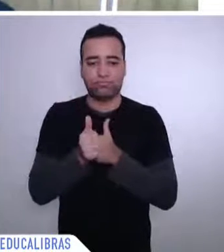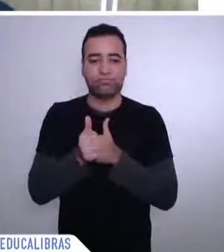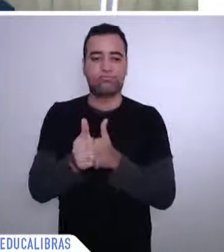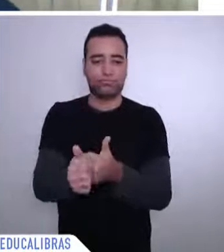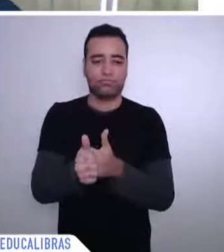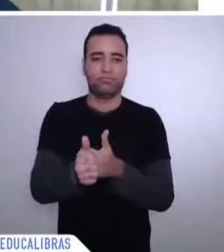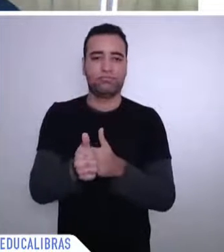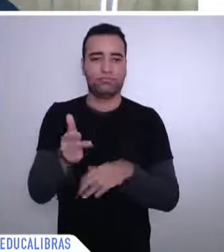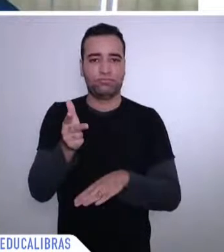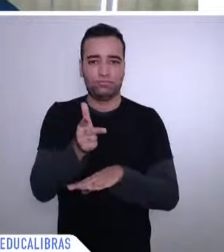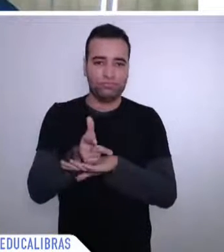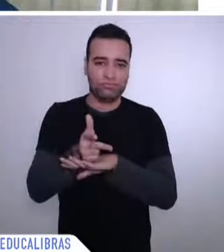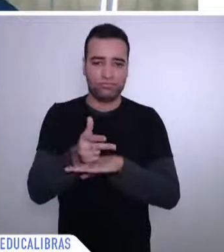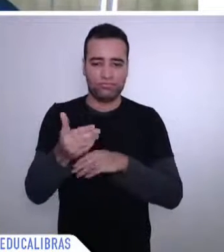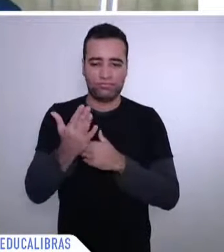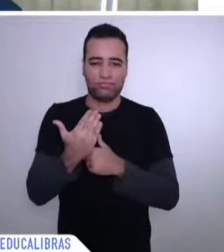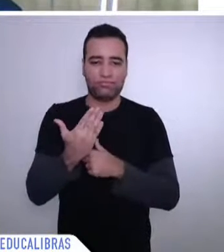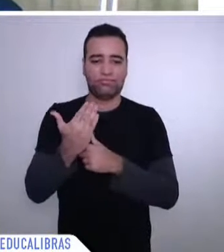understand that.